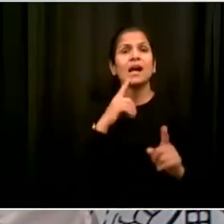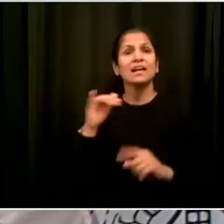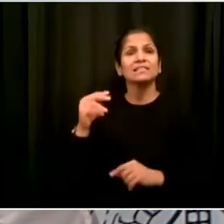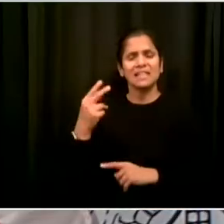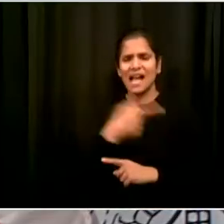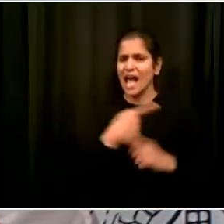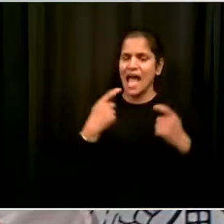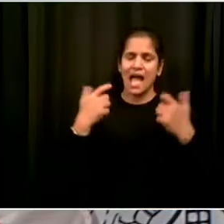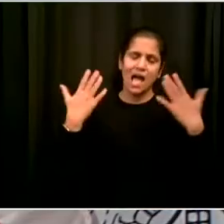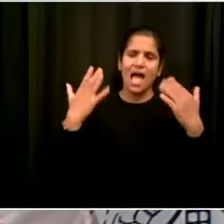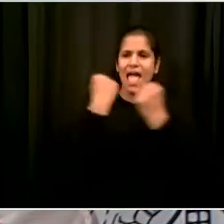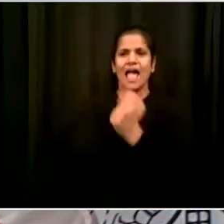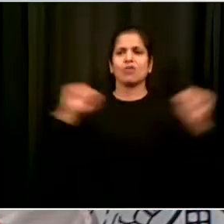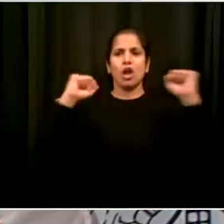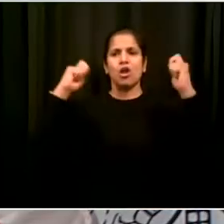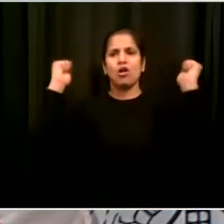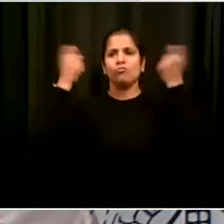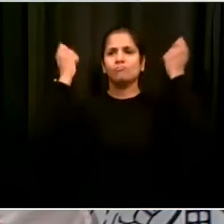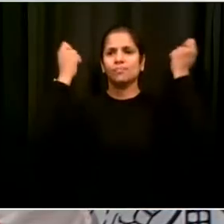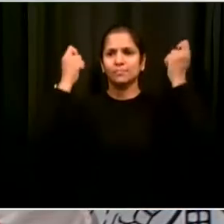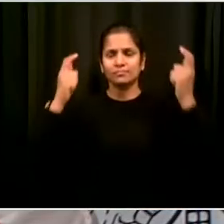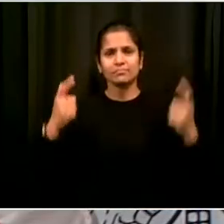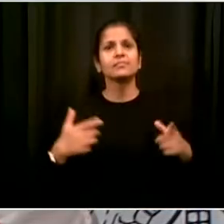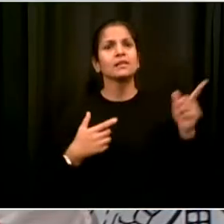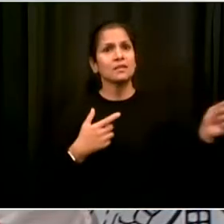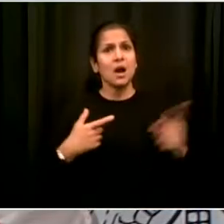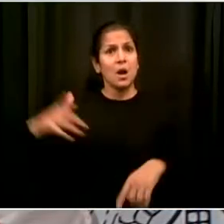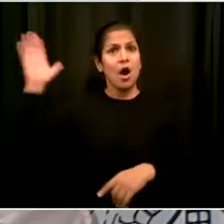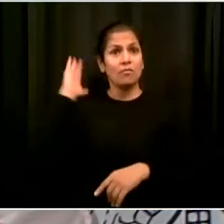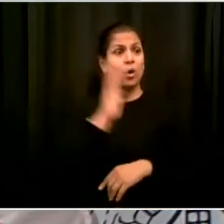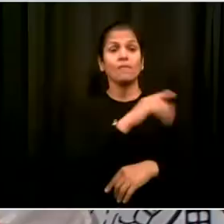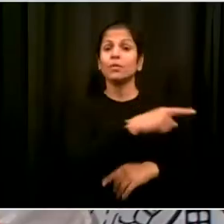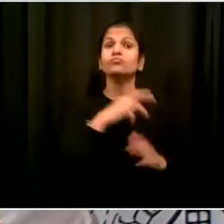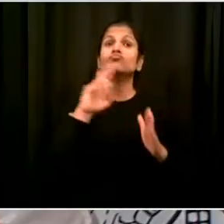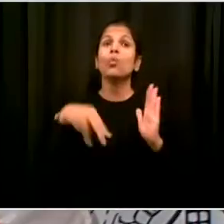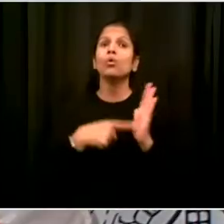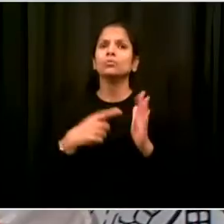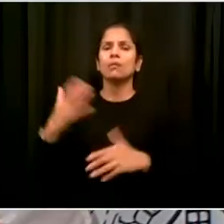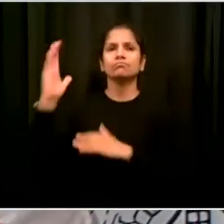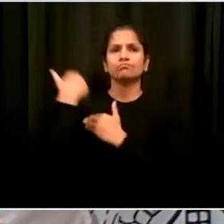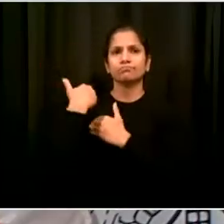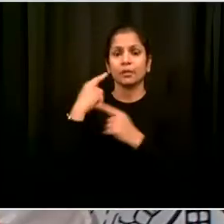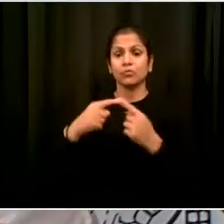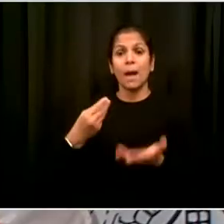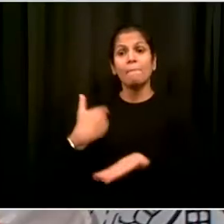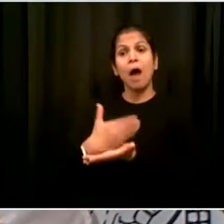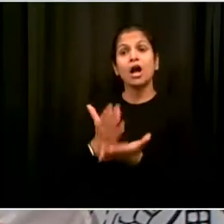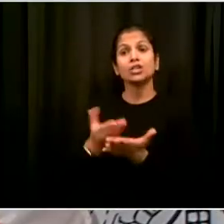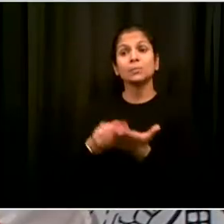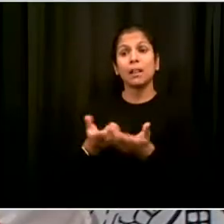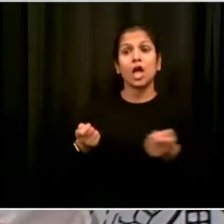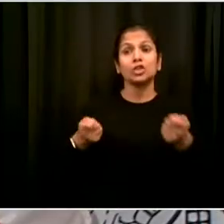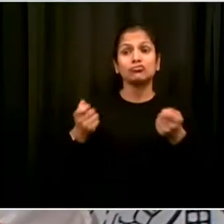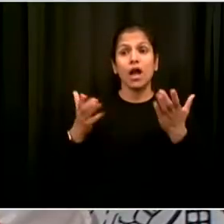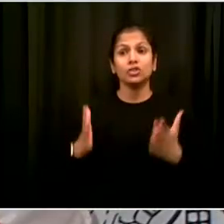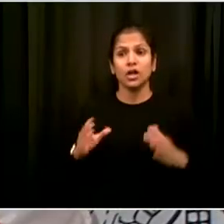budget director, there was plenty to do in that role, but she also became one of the leading forces in pulling together the initiative to